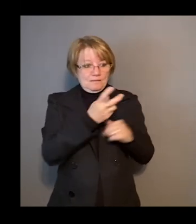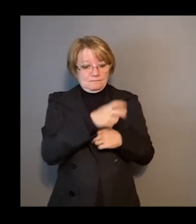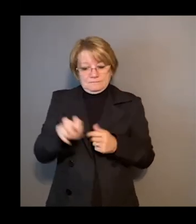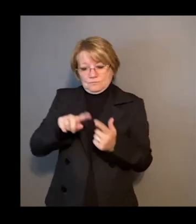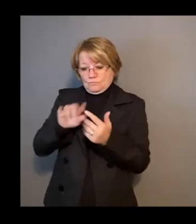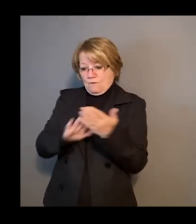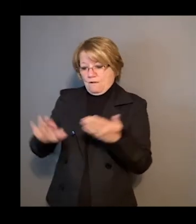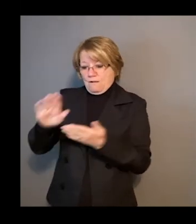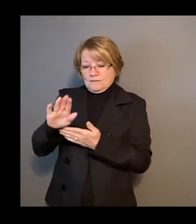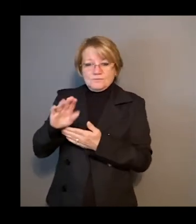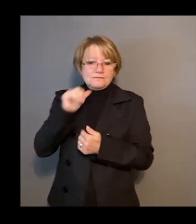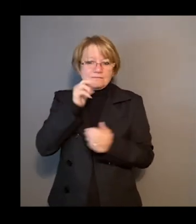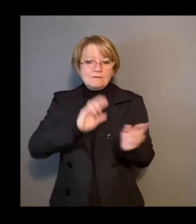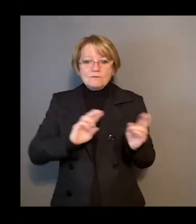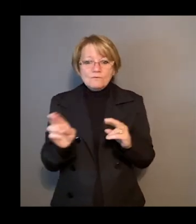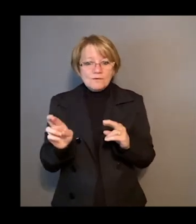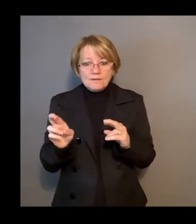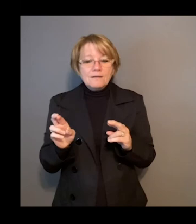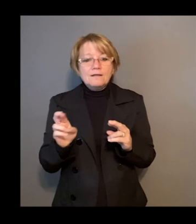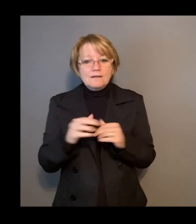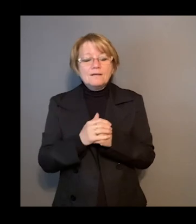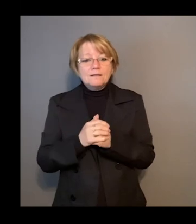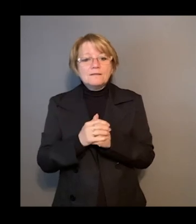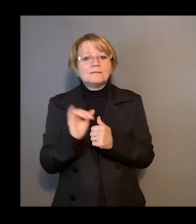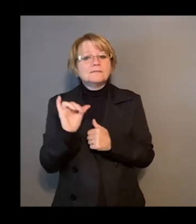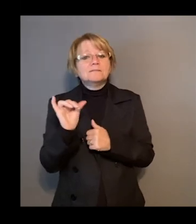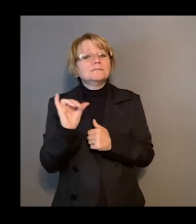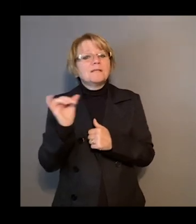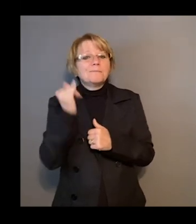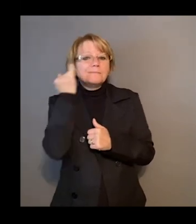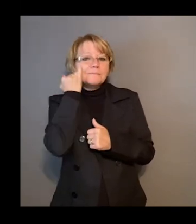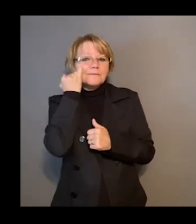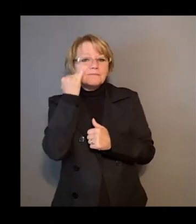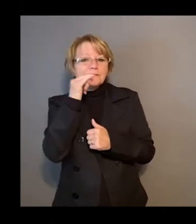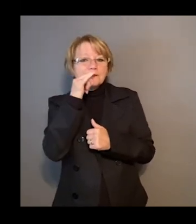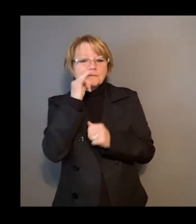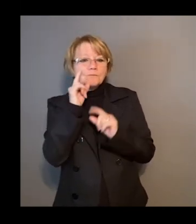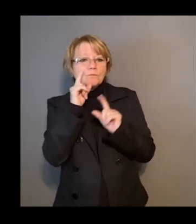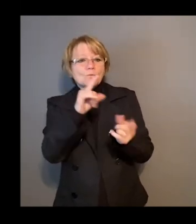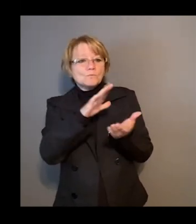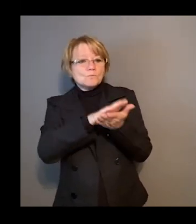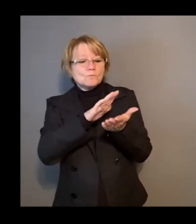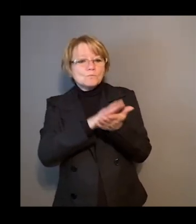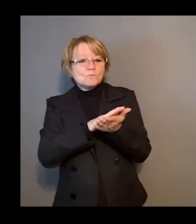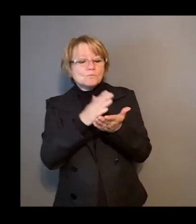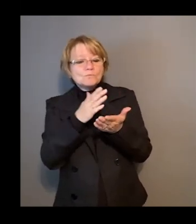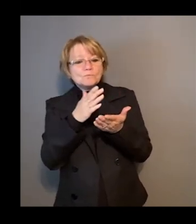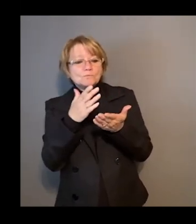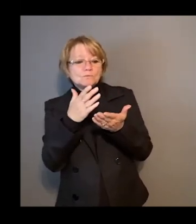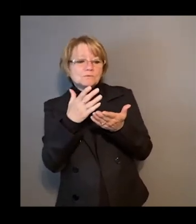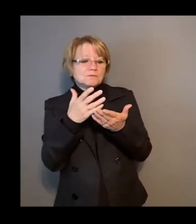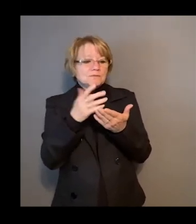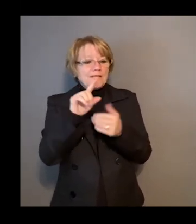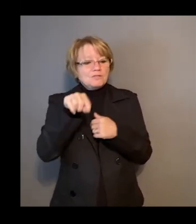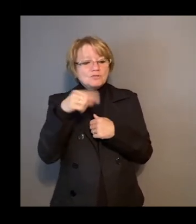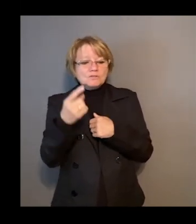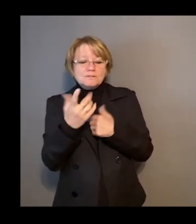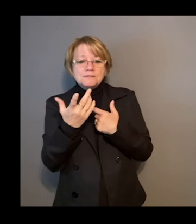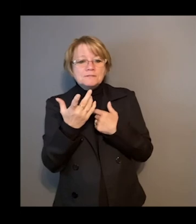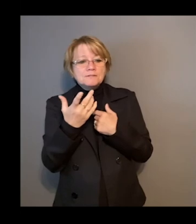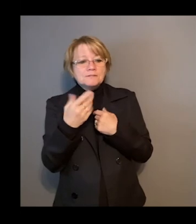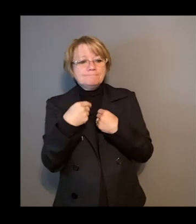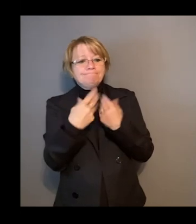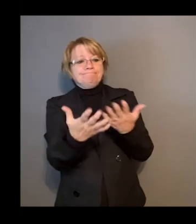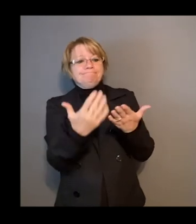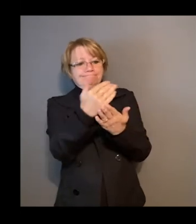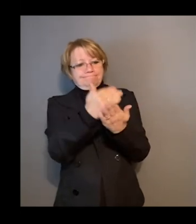like, even with like sometimes when kids go to schools, they just give them classes. They don't really figure out what's the right classes that student really